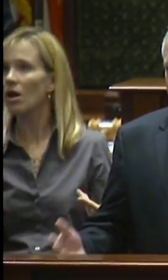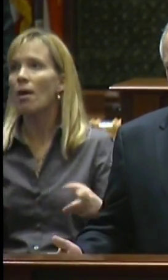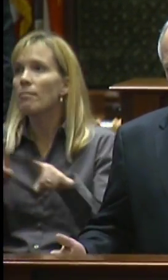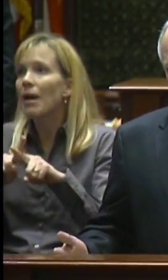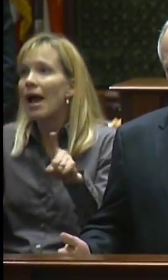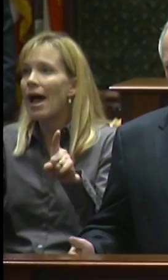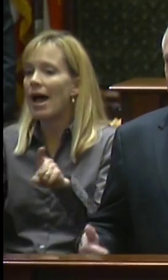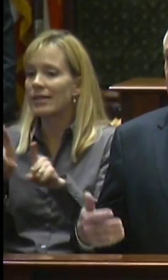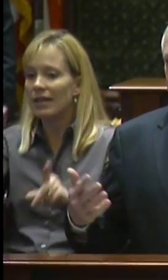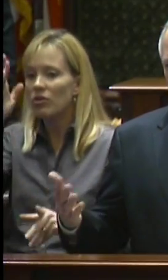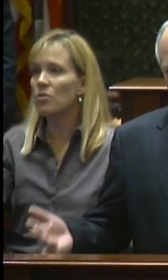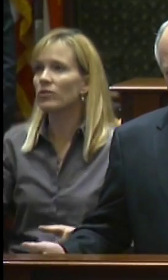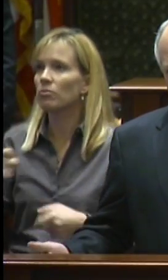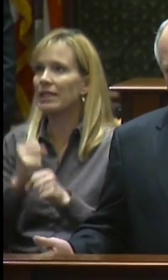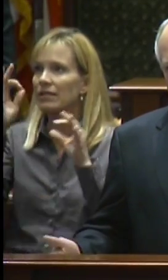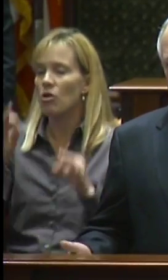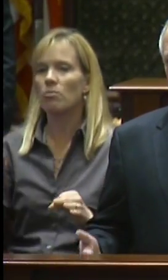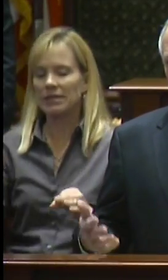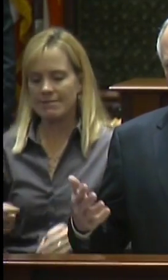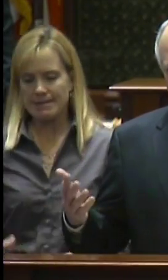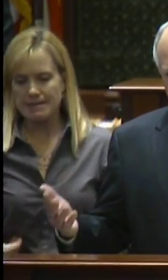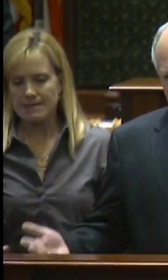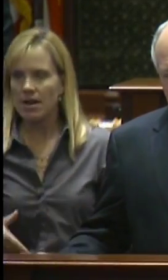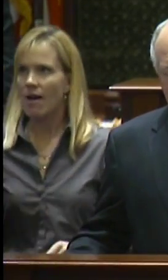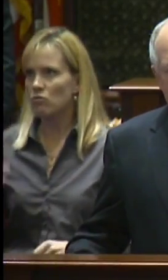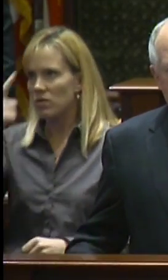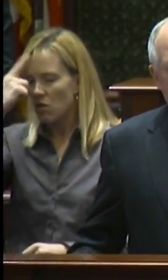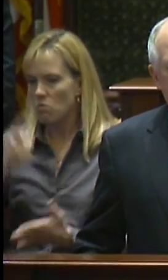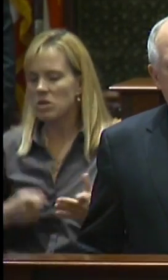have to make decisions. You have to have fortitude. You have to do what you